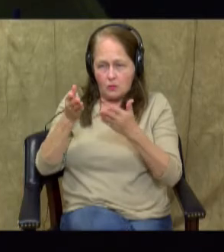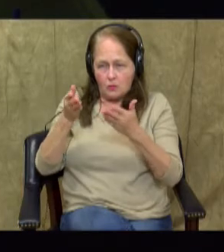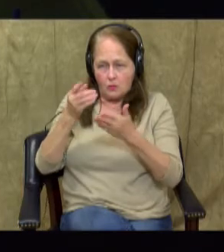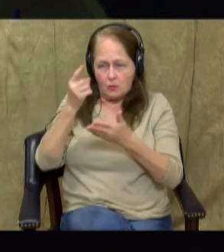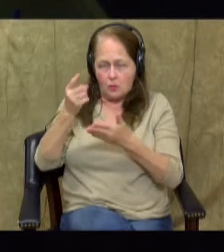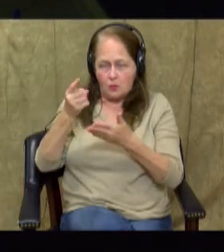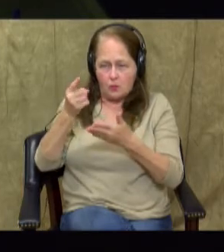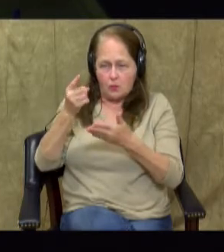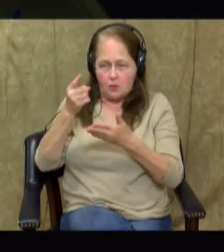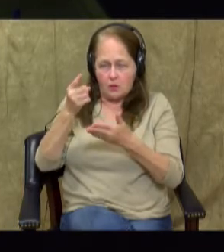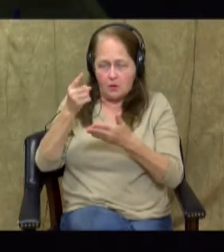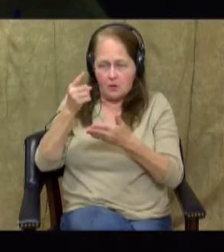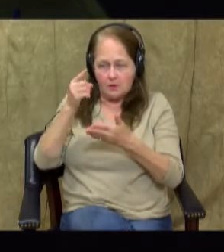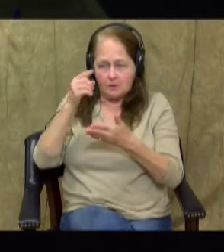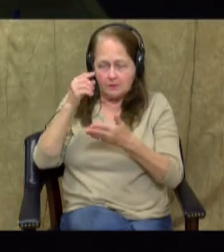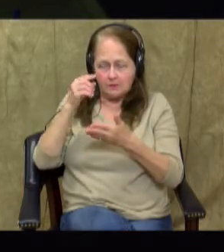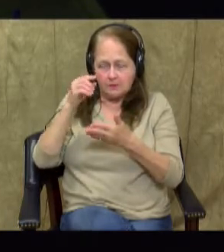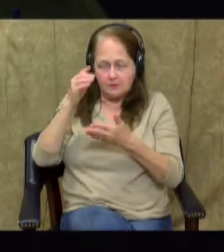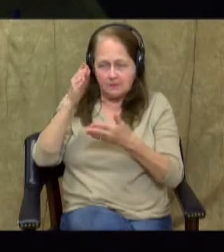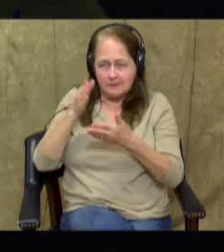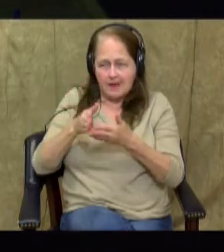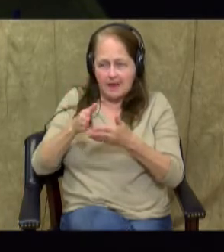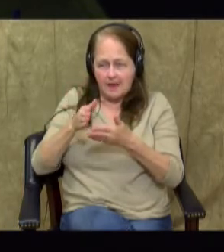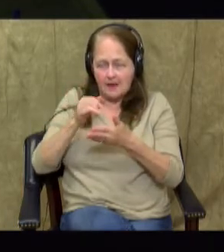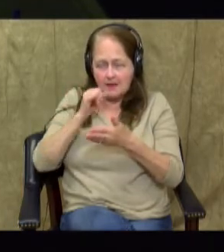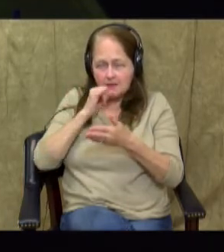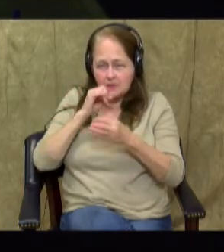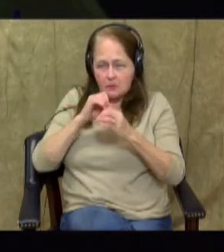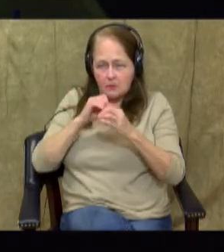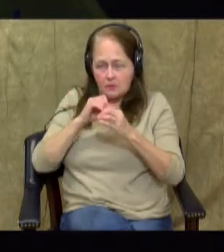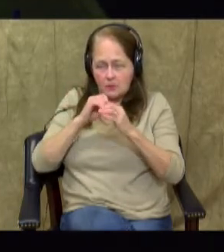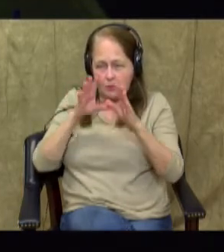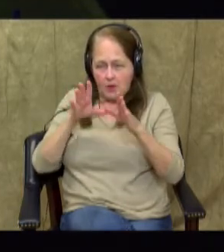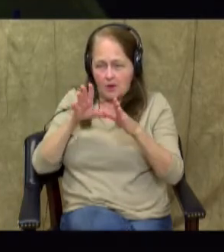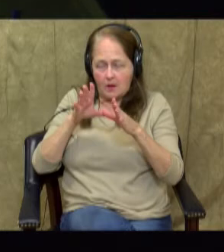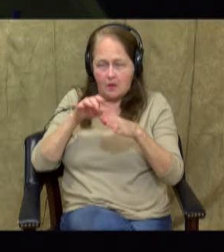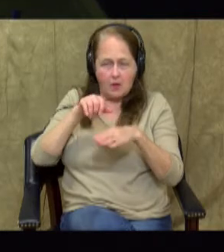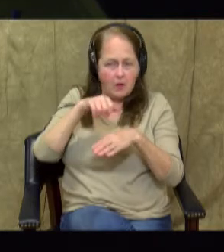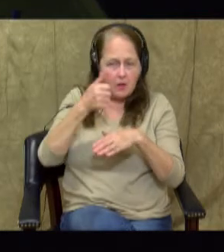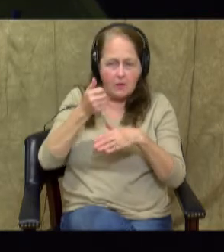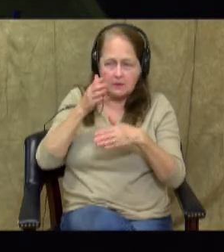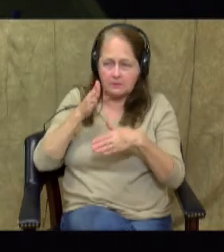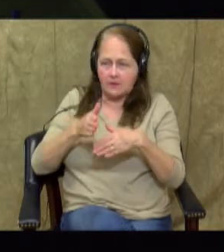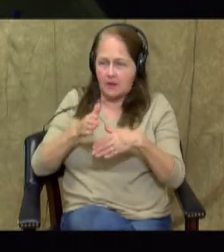one side is lit and the other side is not. You able to see?